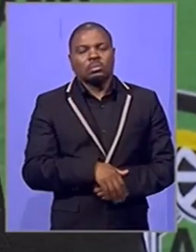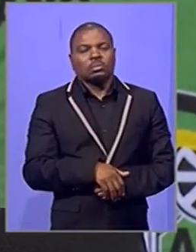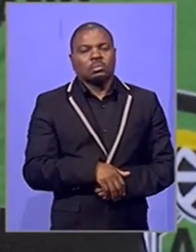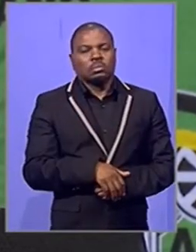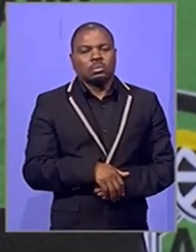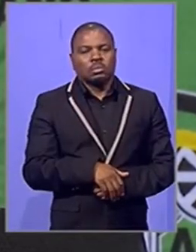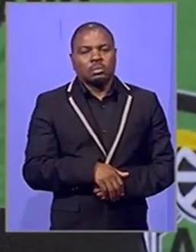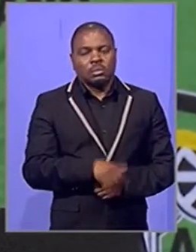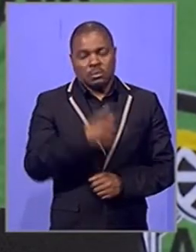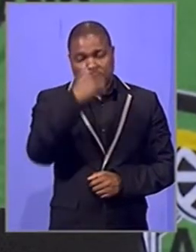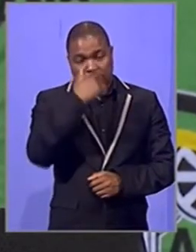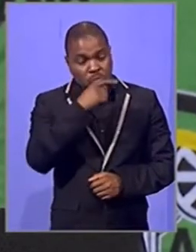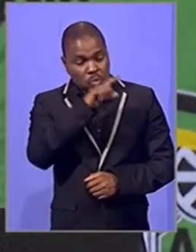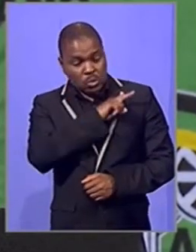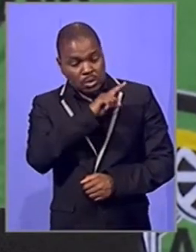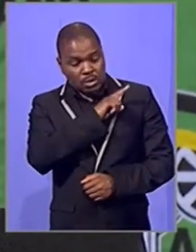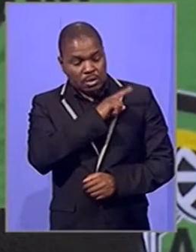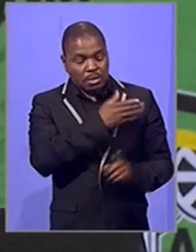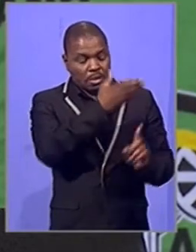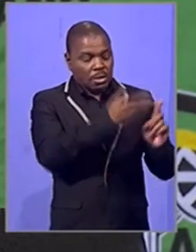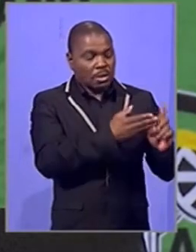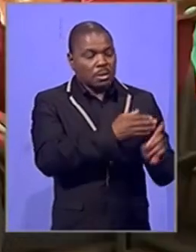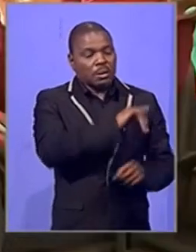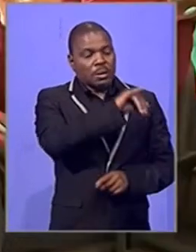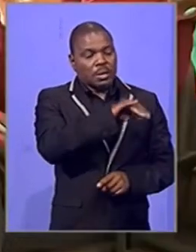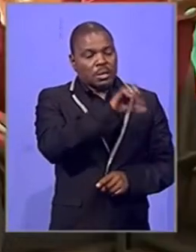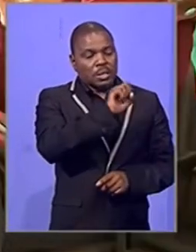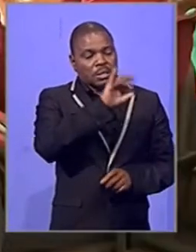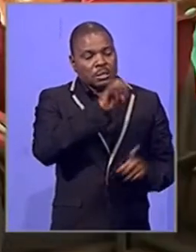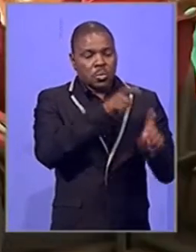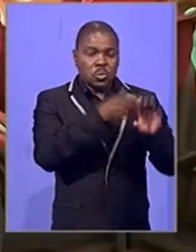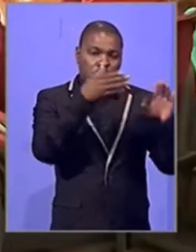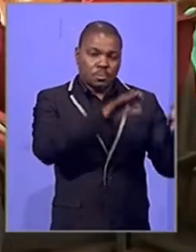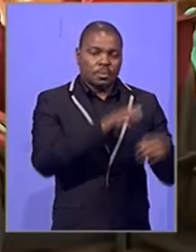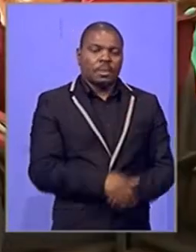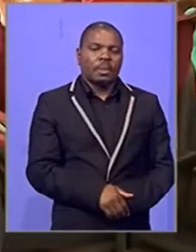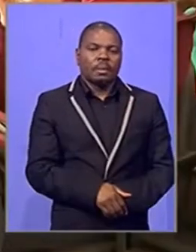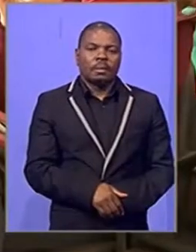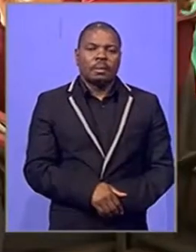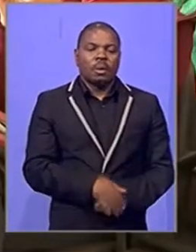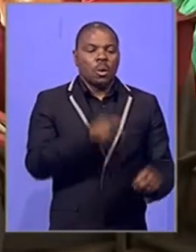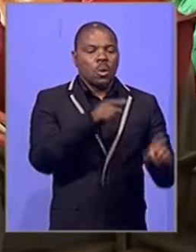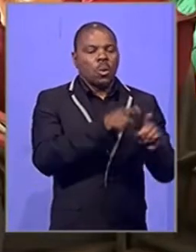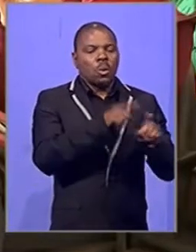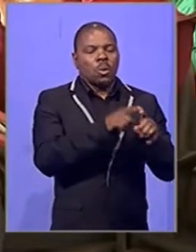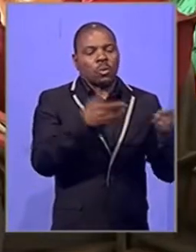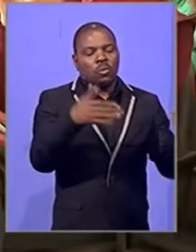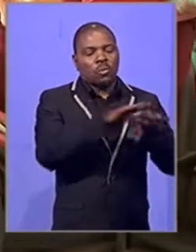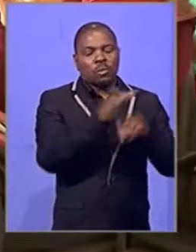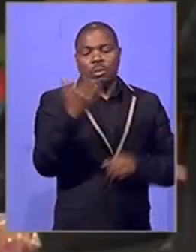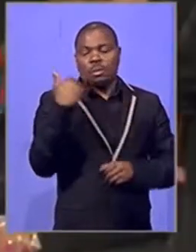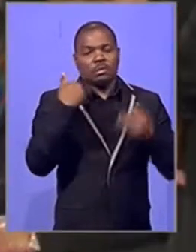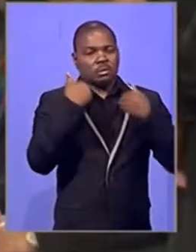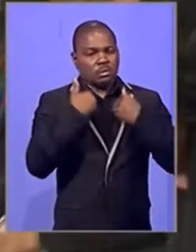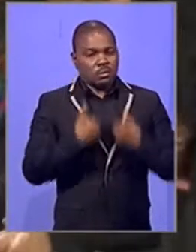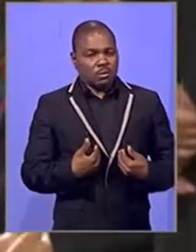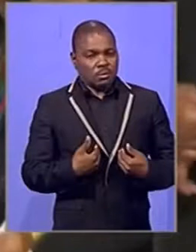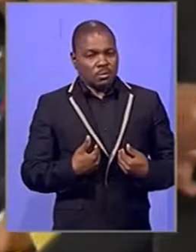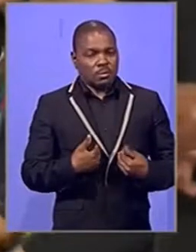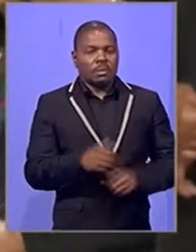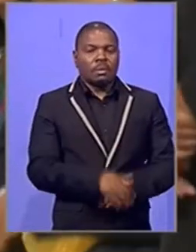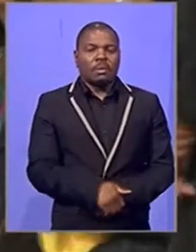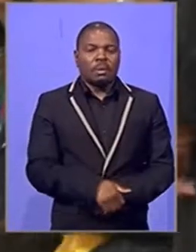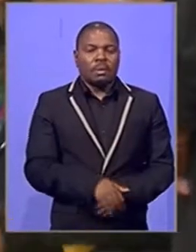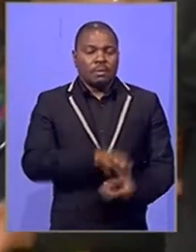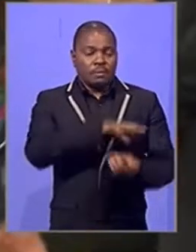the passing away of Comrade Jessie. Duarte o phomoditswe bolokong ba hae ba o qetela ka Sontaha se fetileng mme